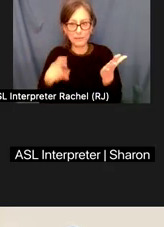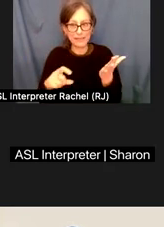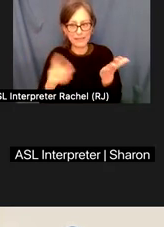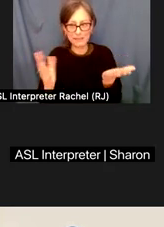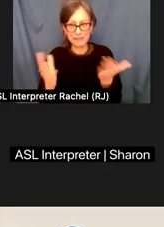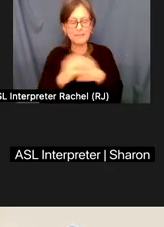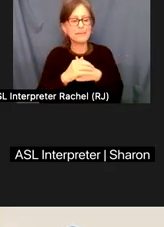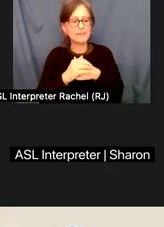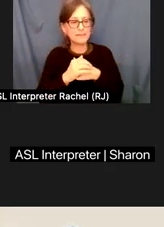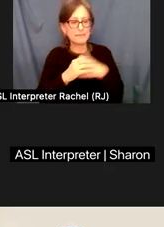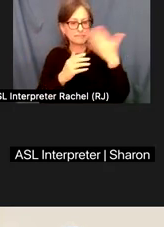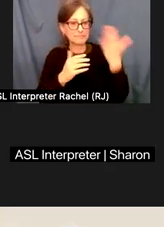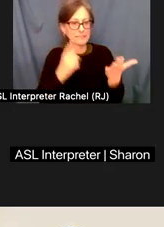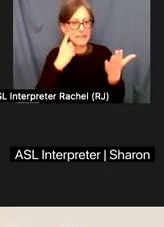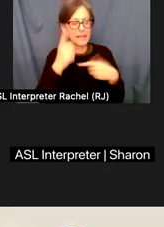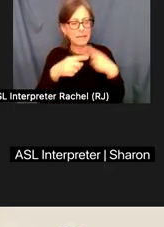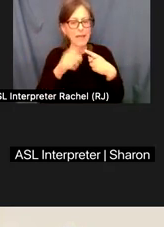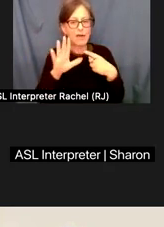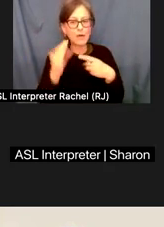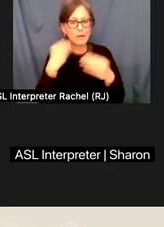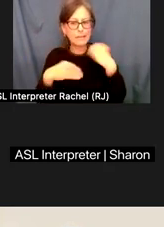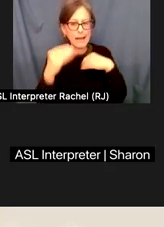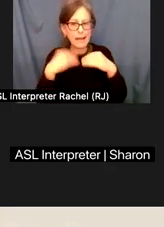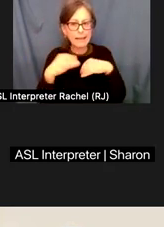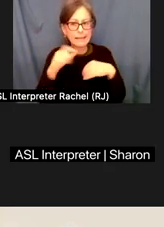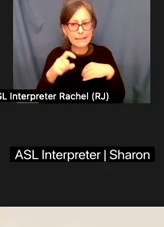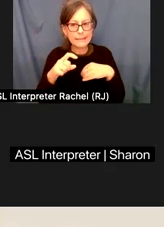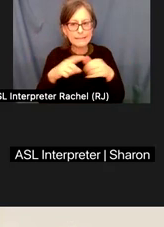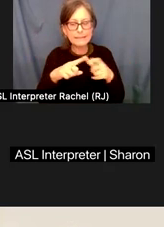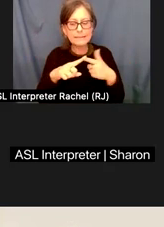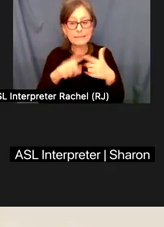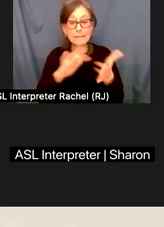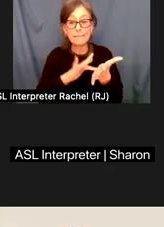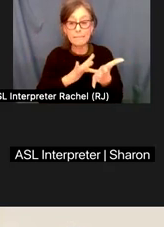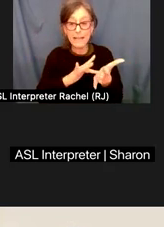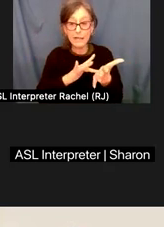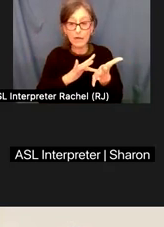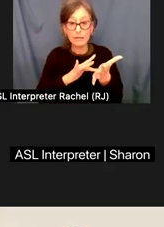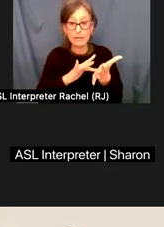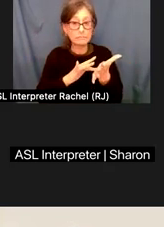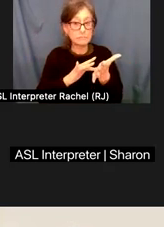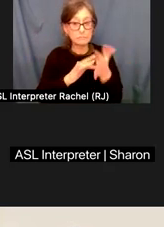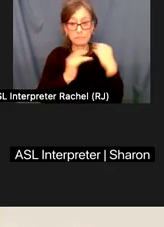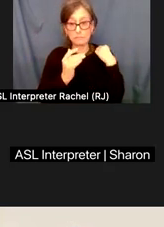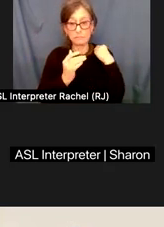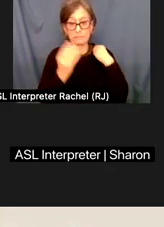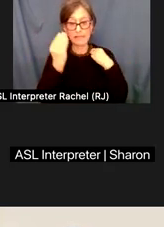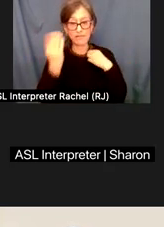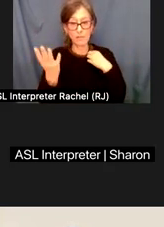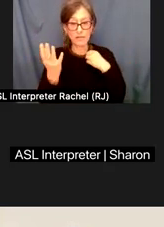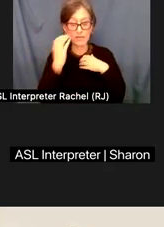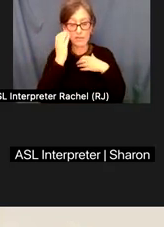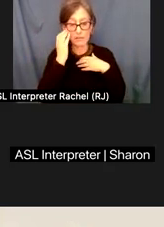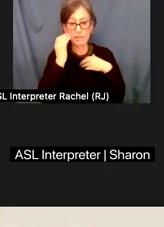So here, think about accounting for your dietary needs, your medical, medical information,